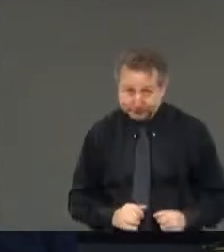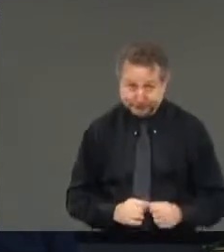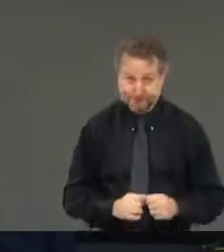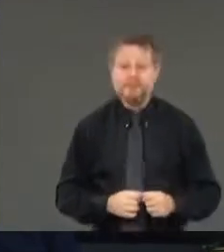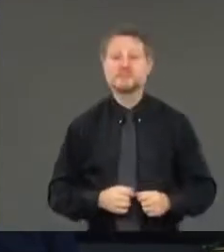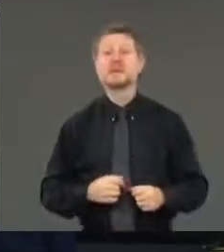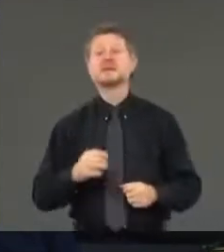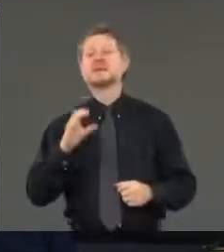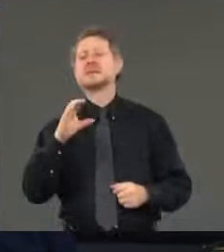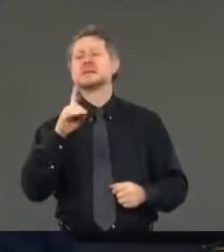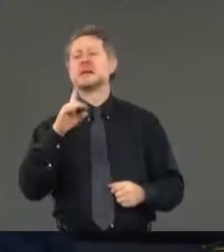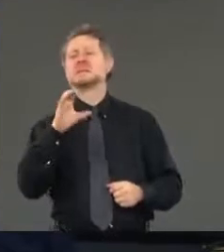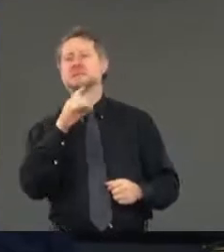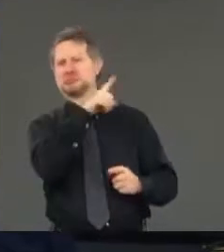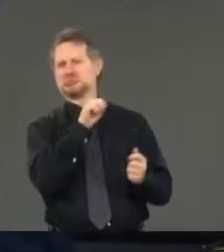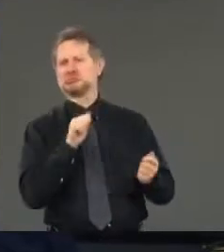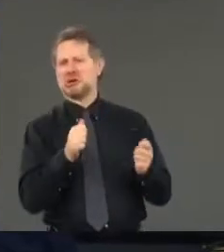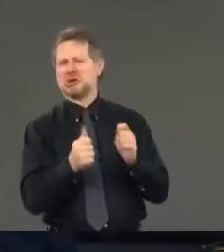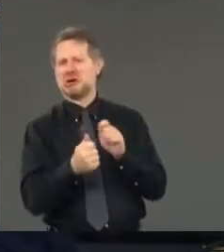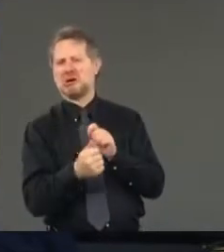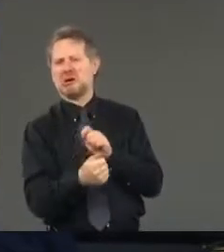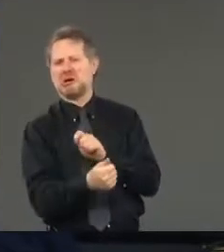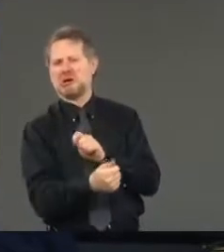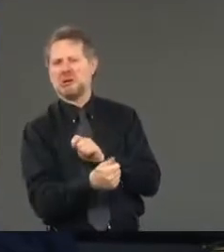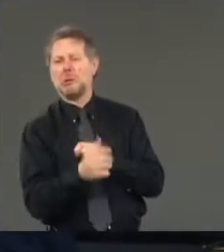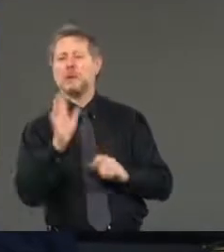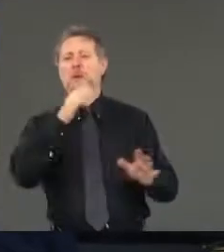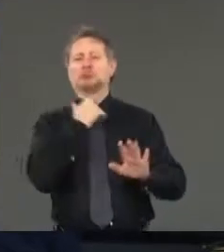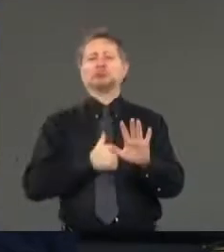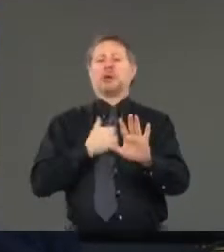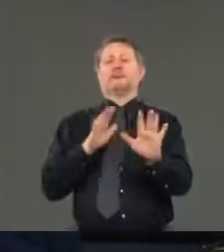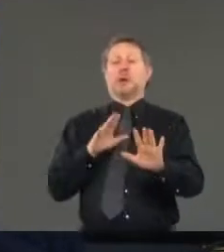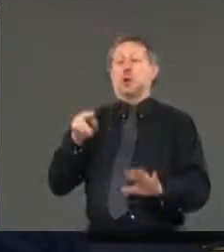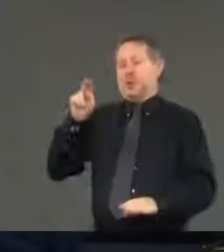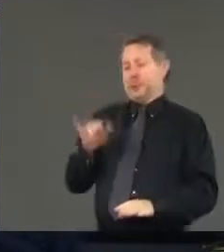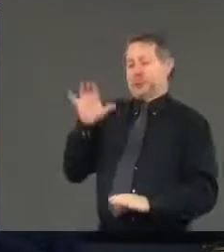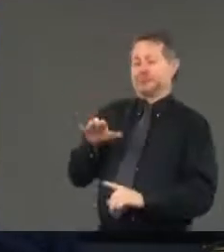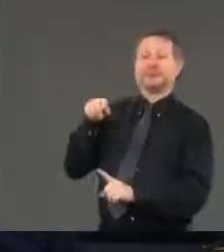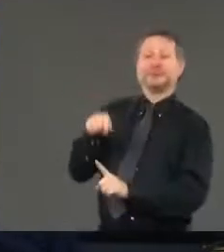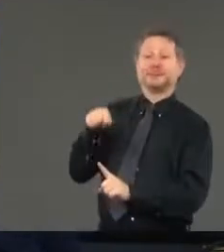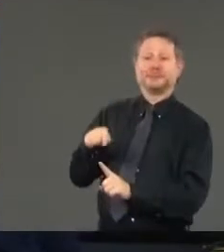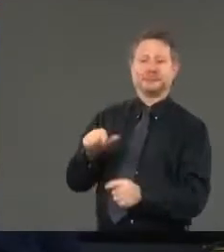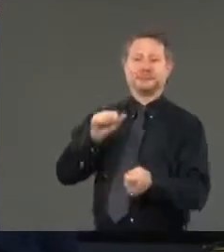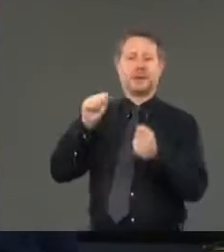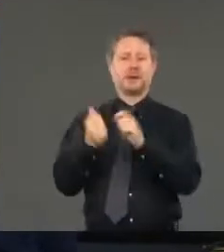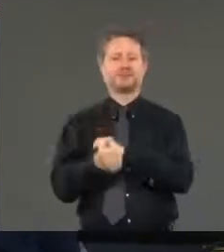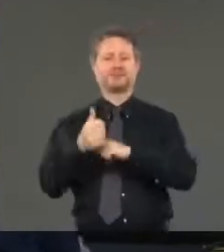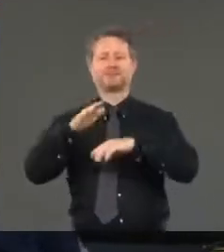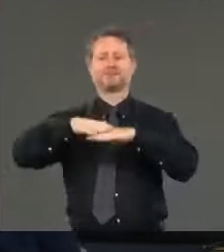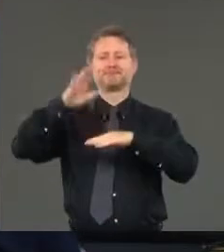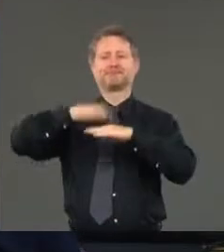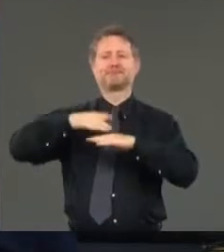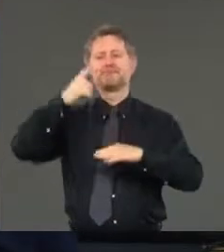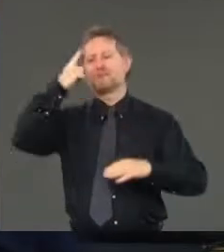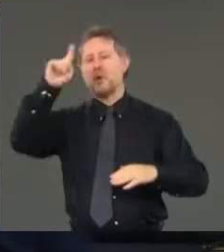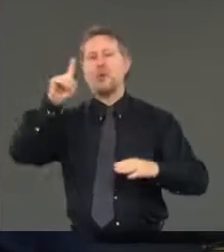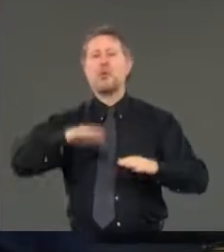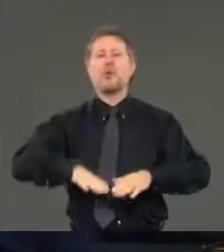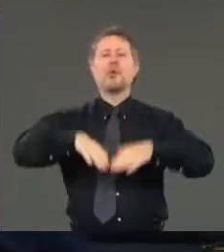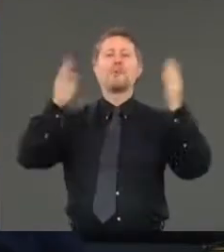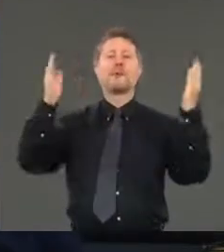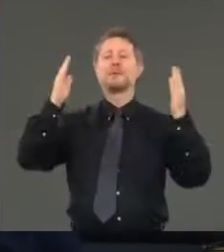its standard for what it needs to reopen the mayor's office today to thresholds, hospitalizations, ICU